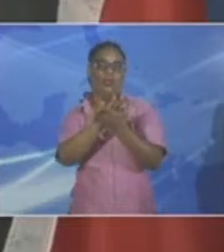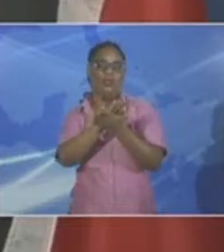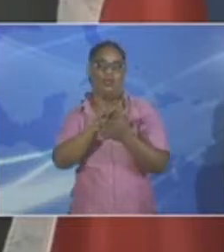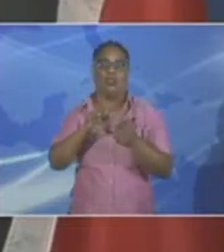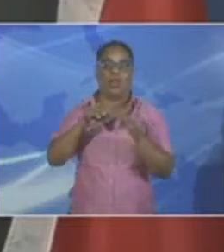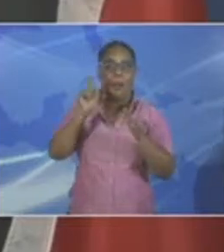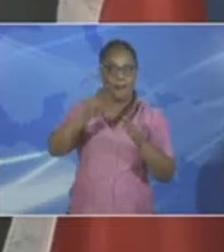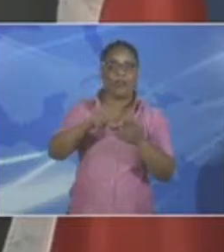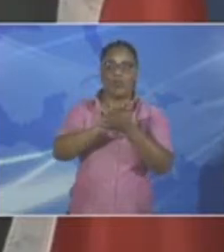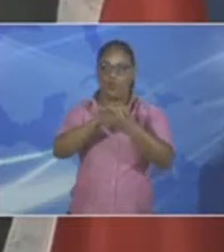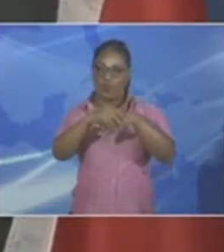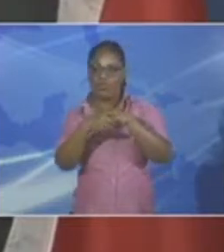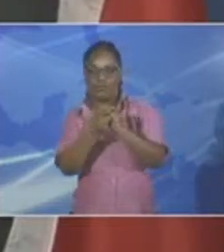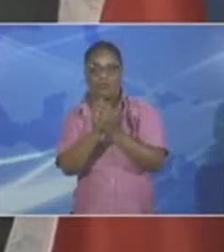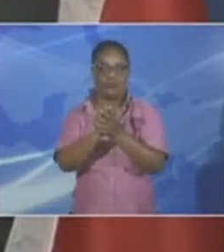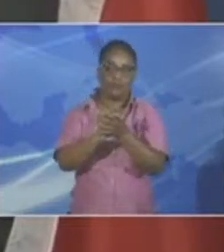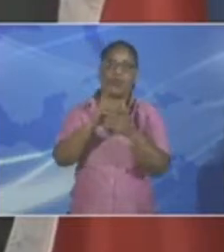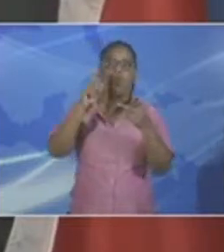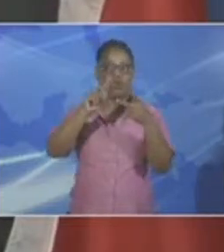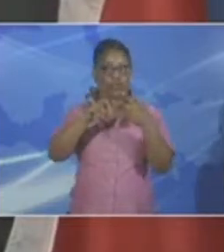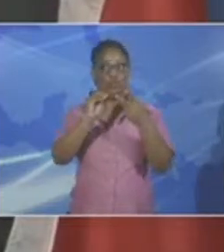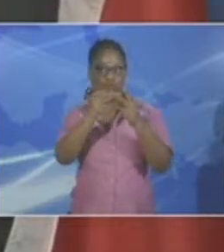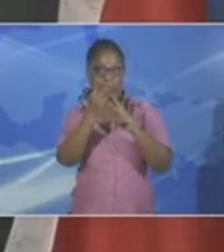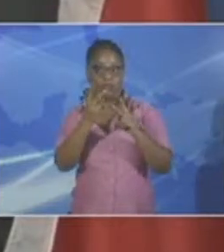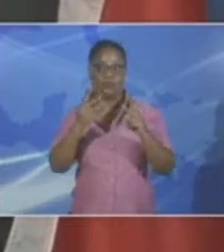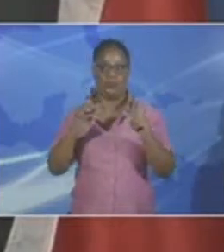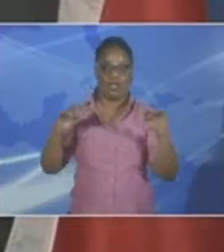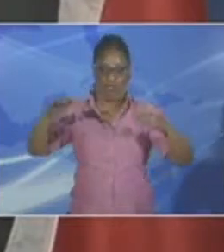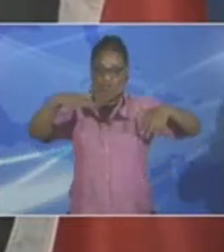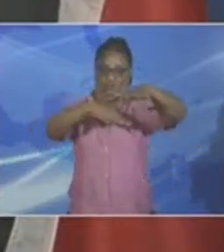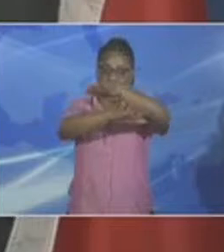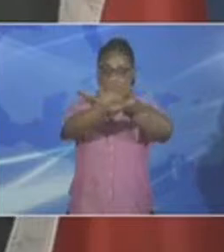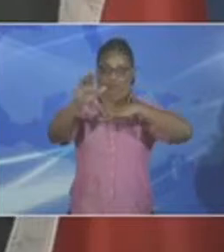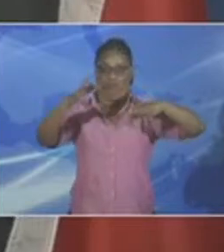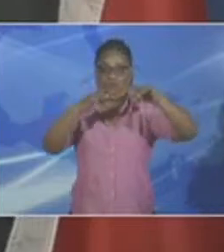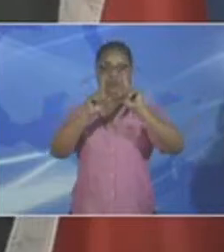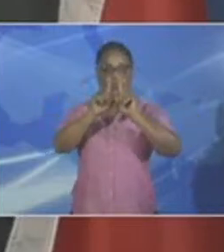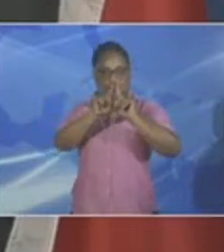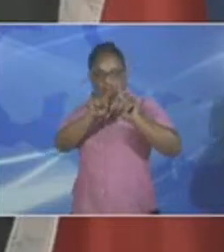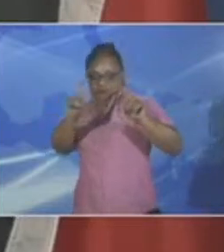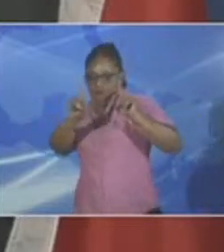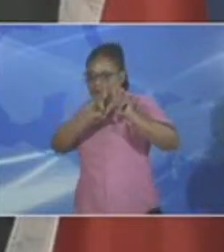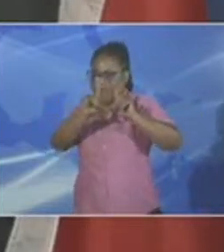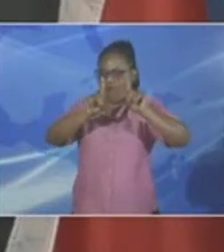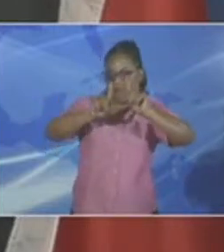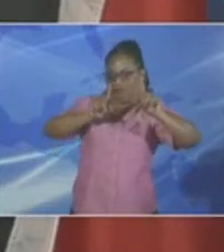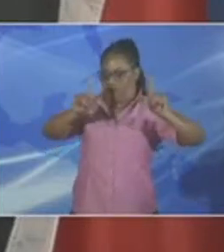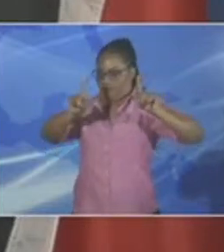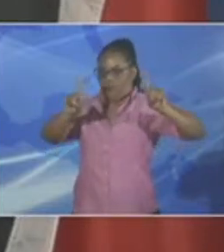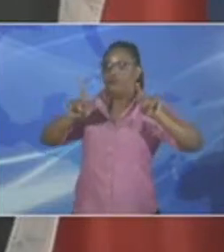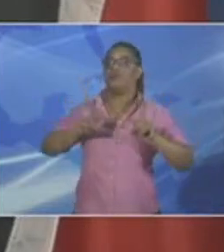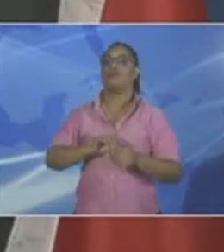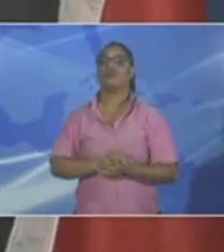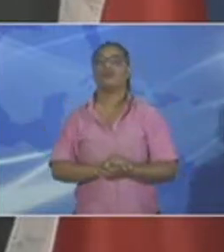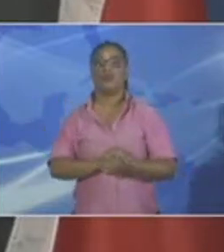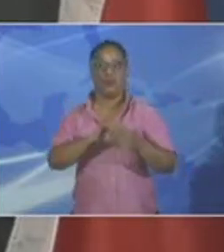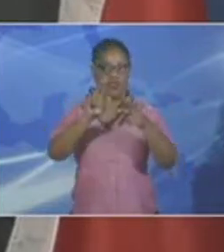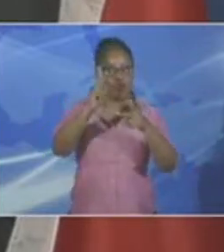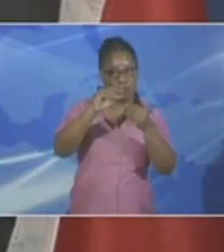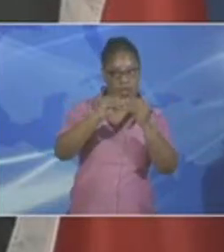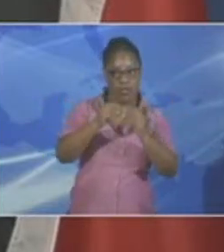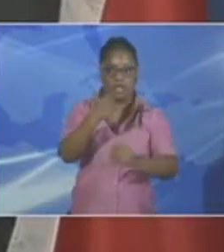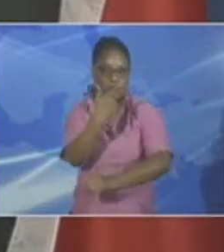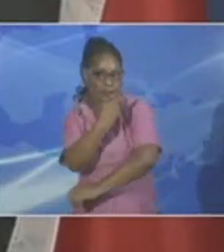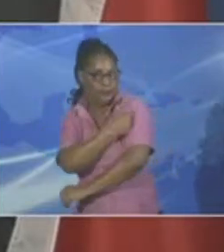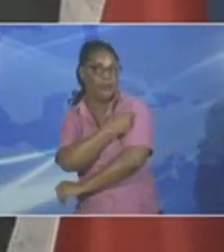away from mixing with large crowds if we can avoid it, to get vaccinated so as to induce some immunity.